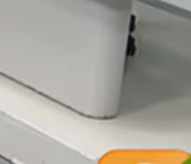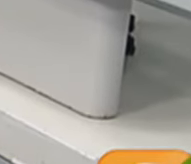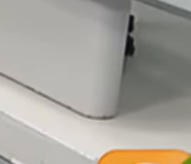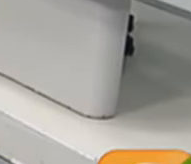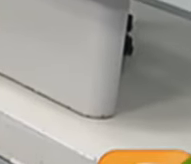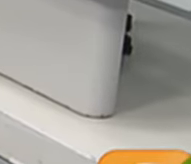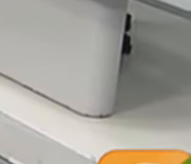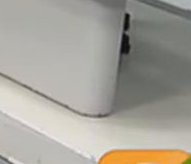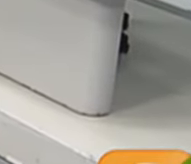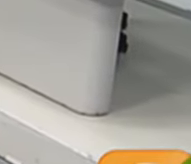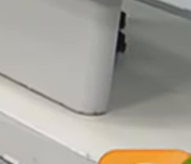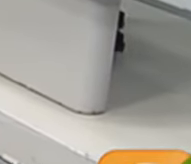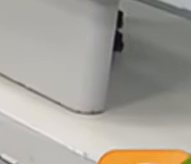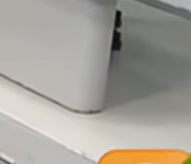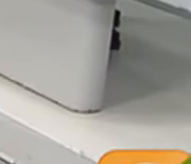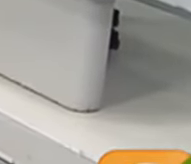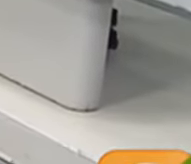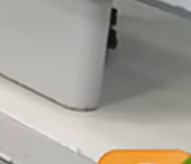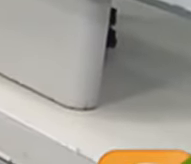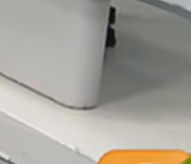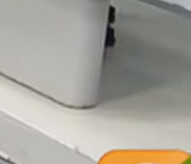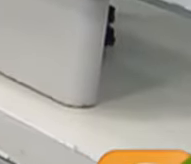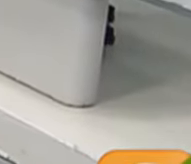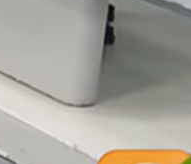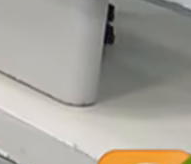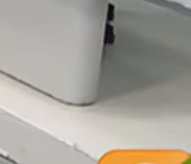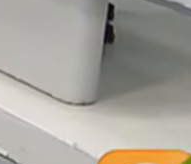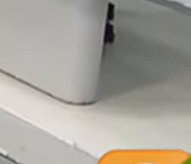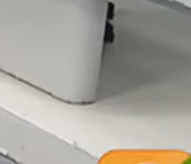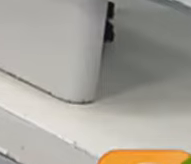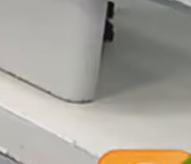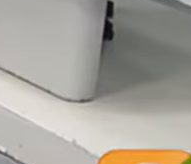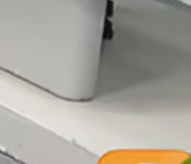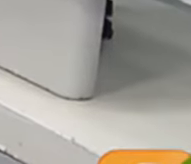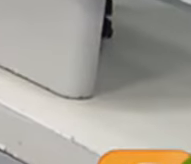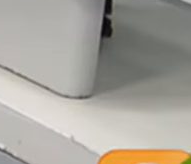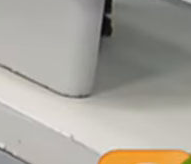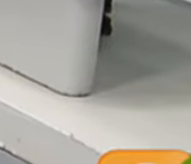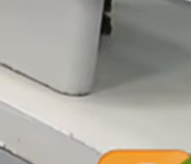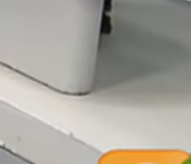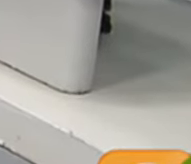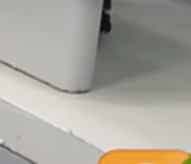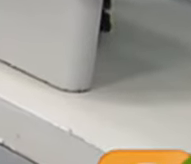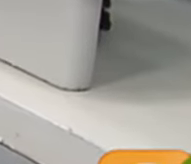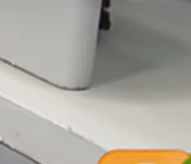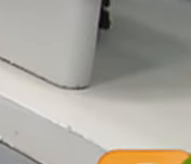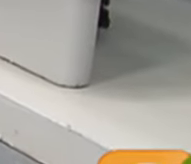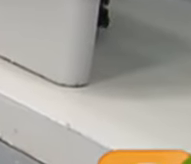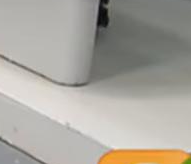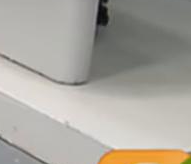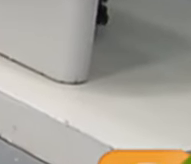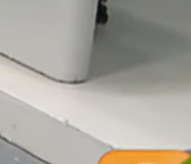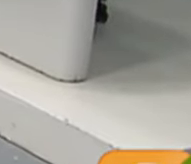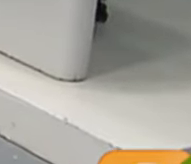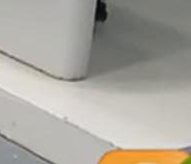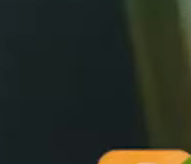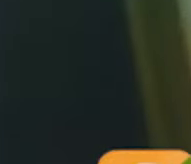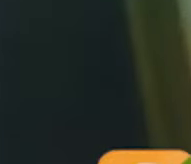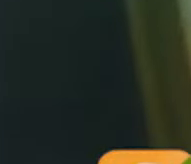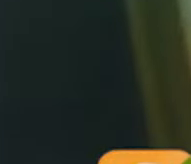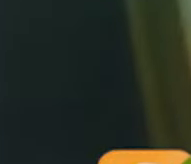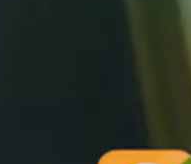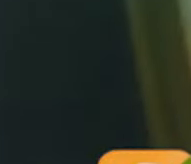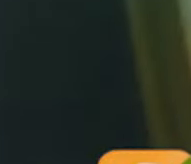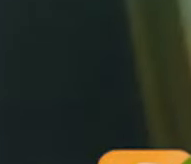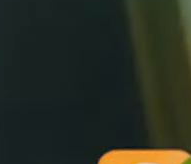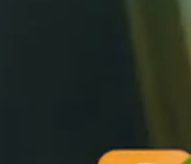KMPDU, herein referred to as the union on the first part, and the government of Kenya through the Minister of Health, herein after referred to as the employer on the other part. And they